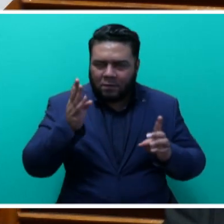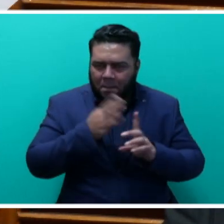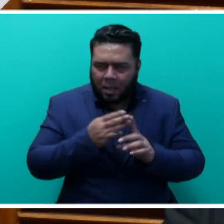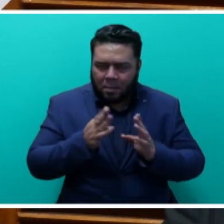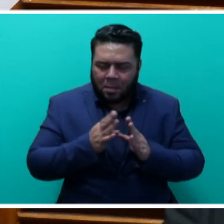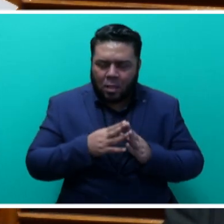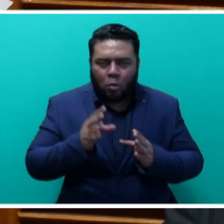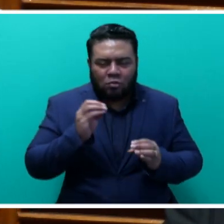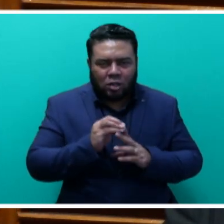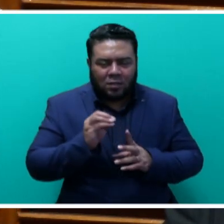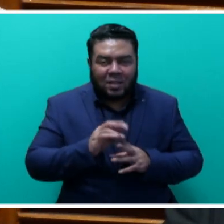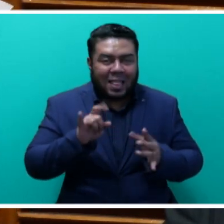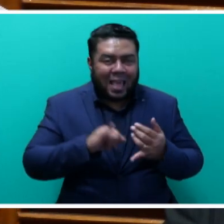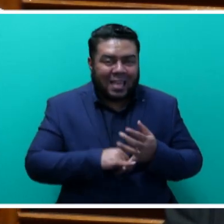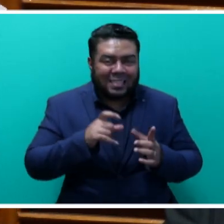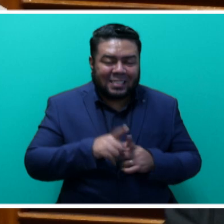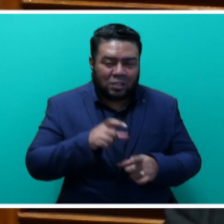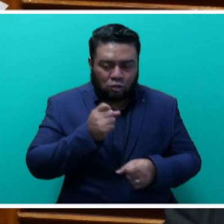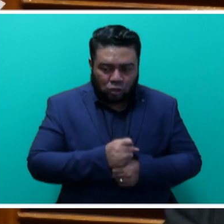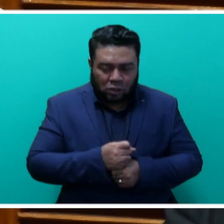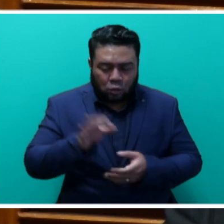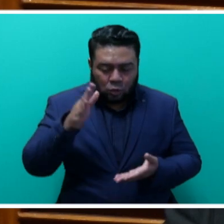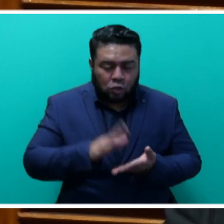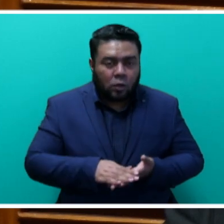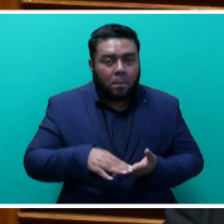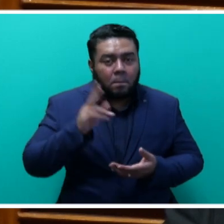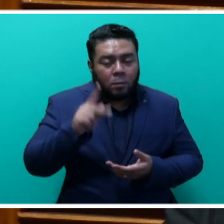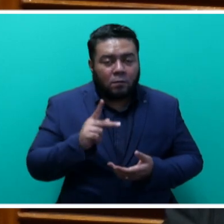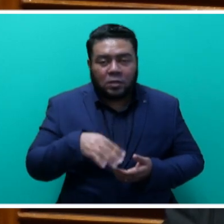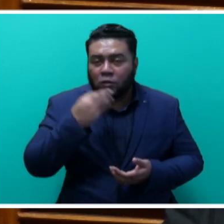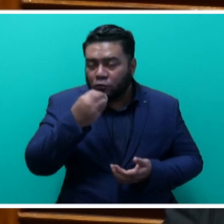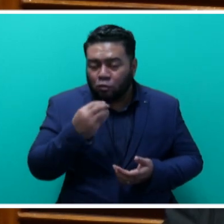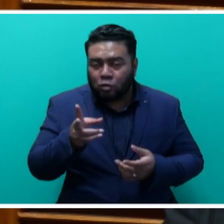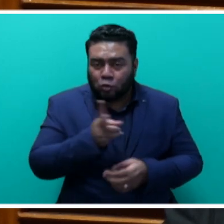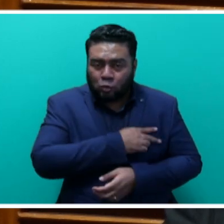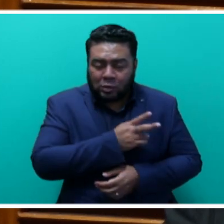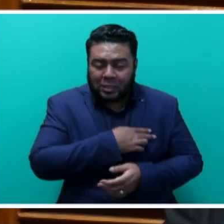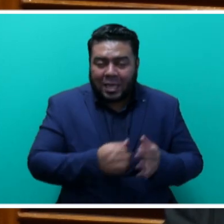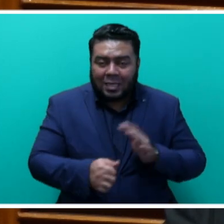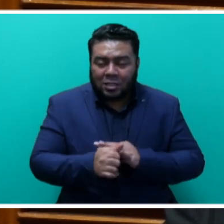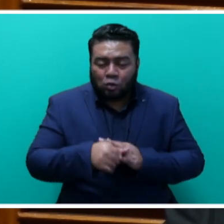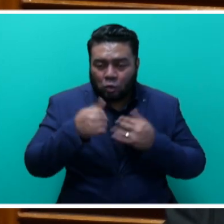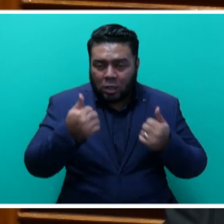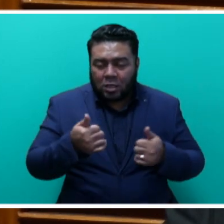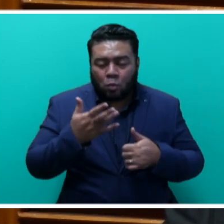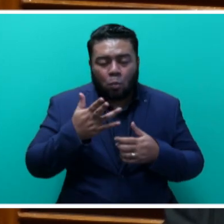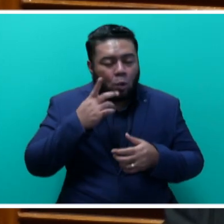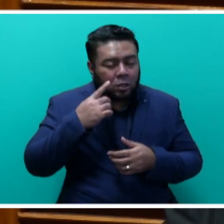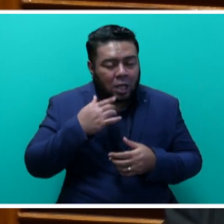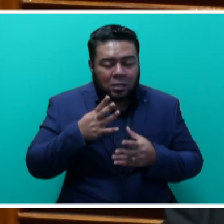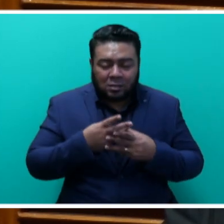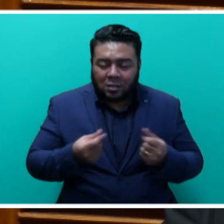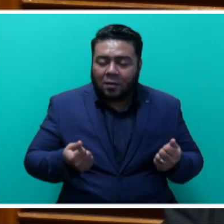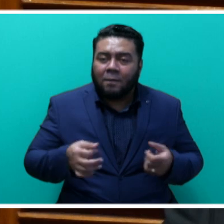the Sustainable Development Goals, namely reduction in poverty, food security, access to clean water and sanitation,